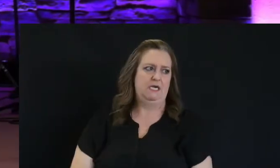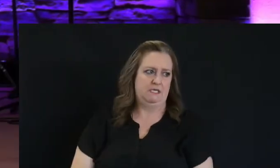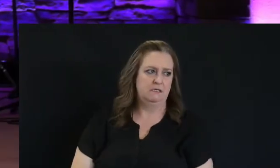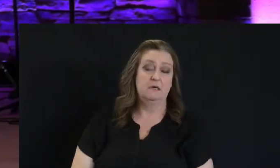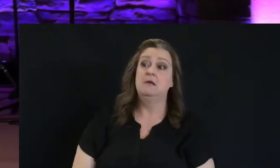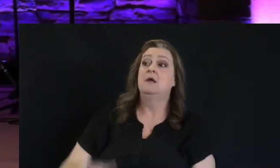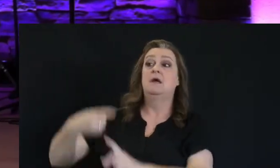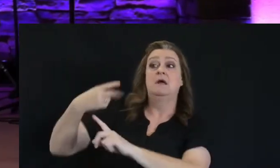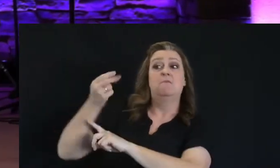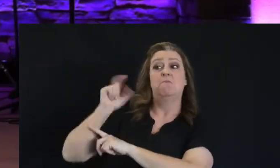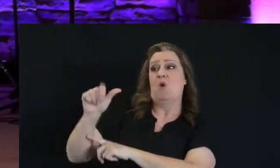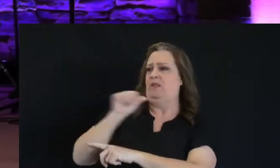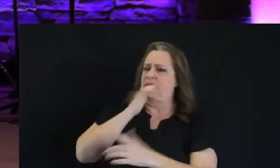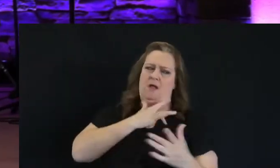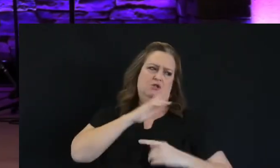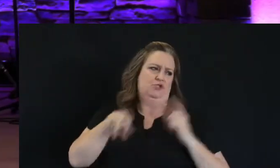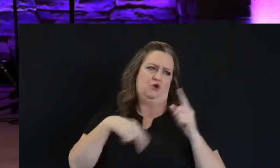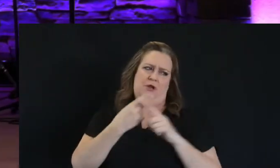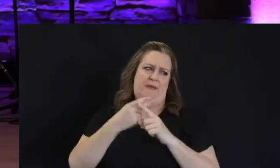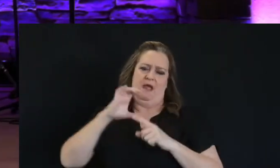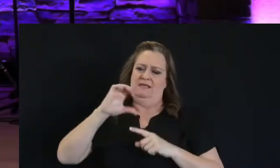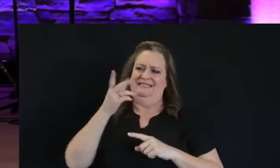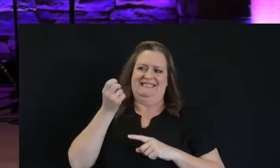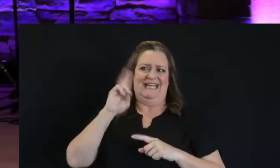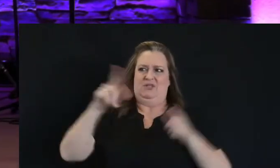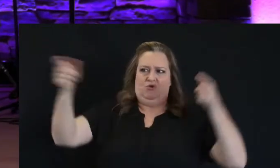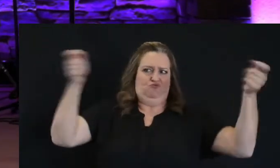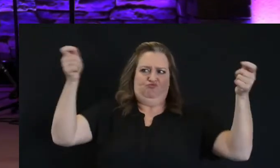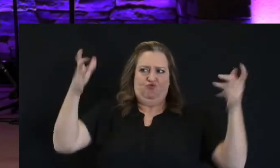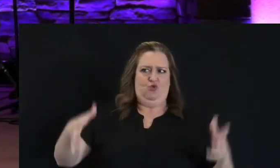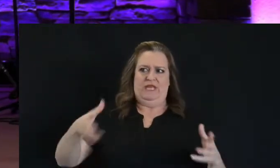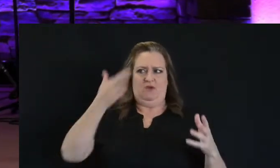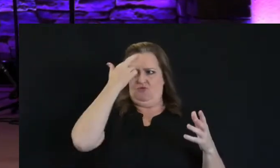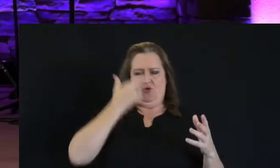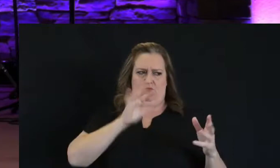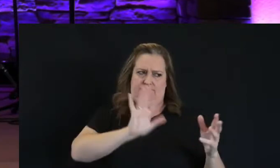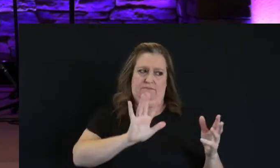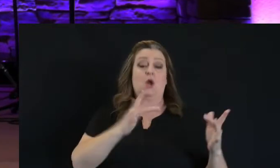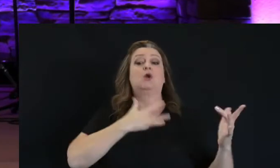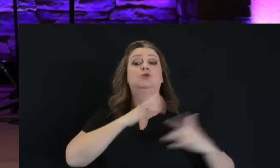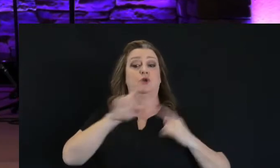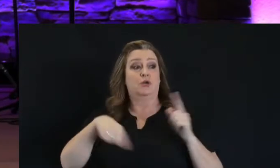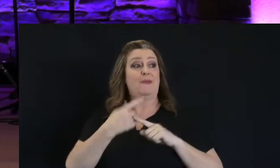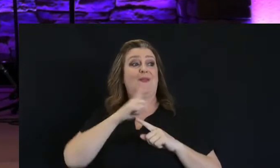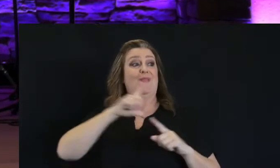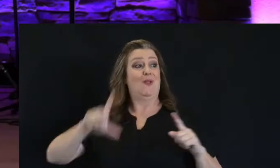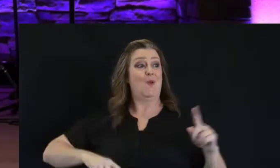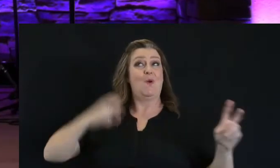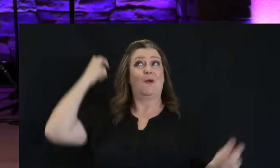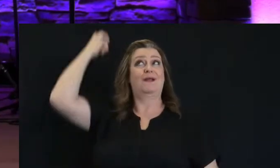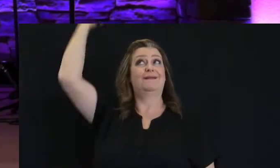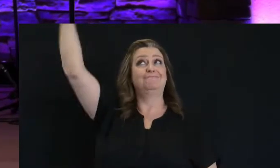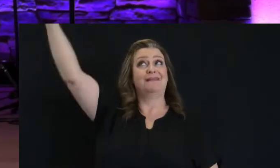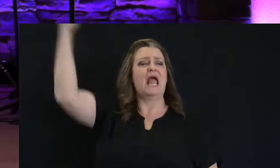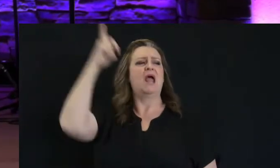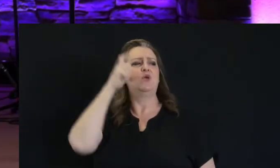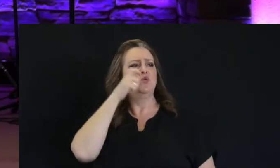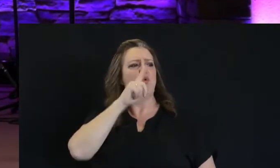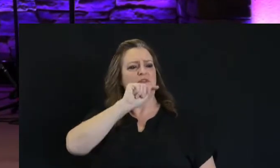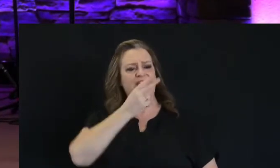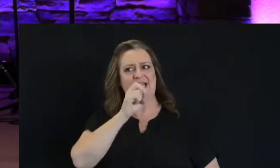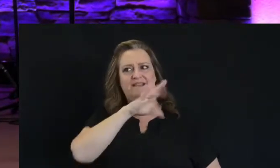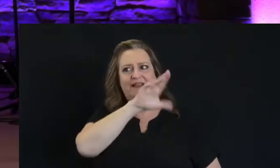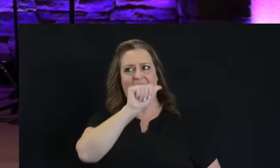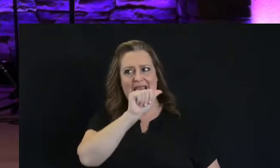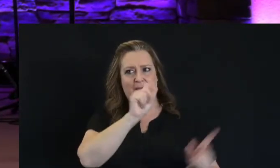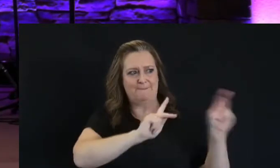Paul was not concerned about the Caesar sitting on the throne in Rome. He was concerned about the Lord that was sitting on the throne in the hearts of the Thessalonians. That's the